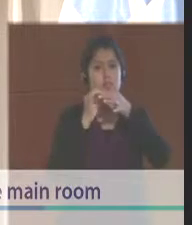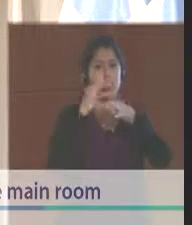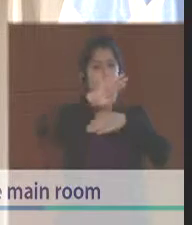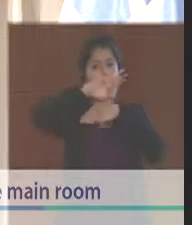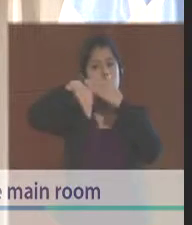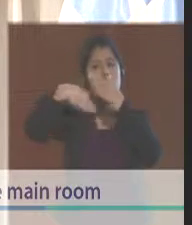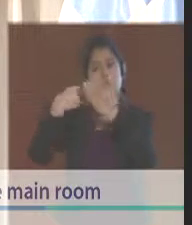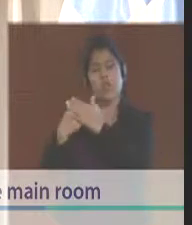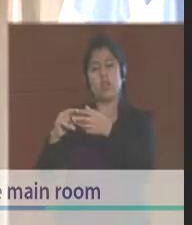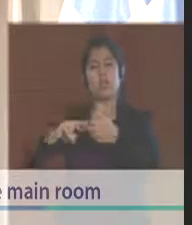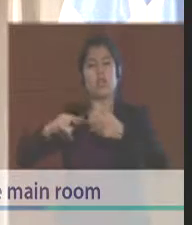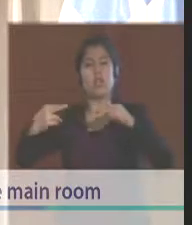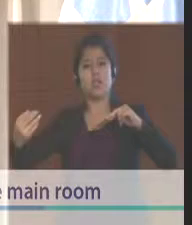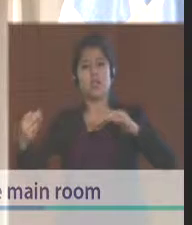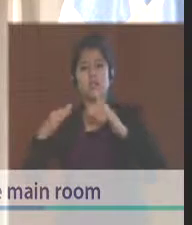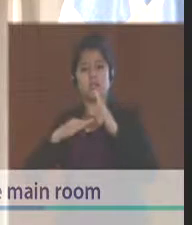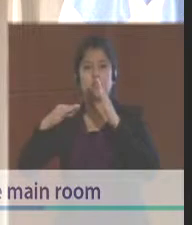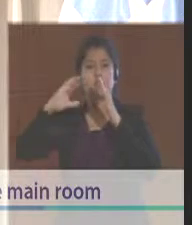government level